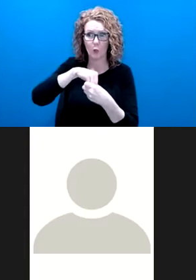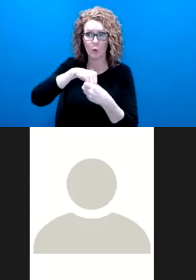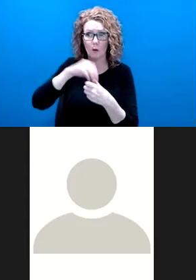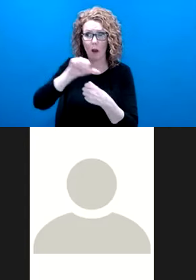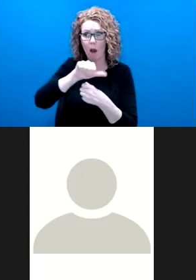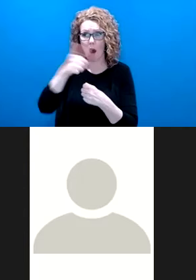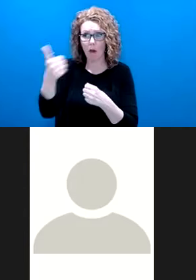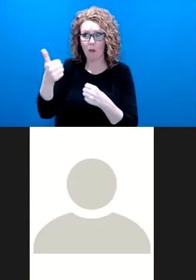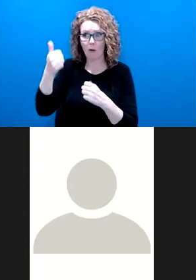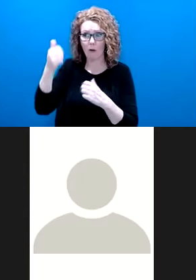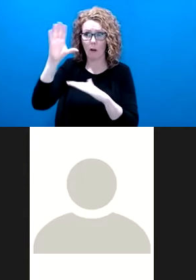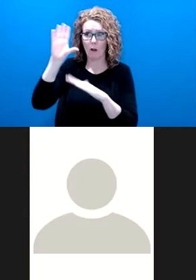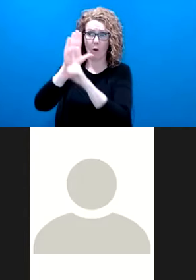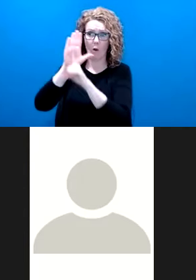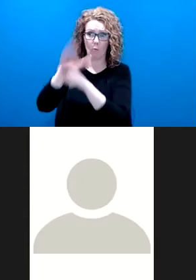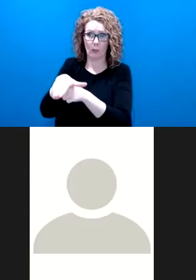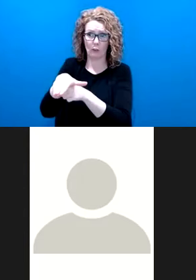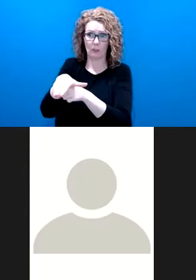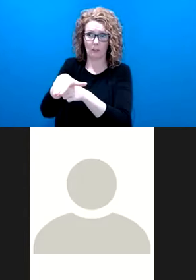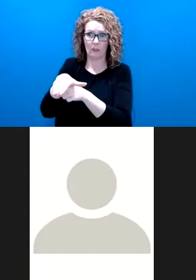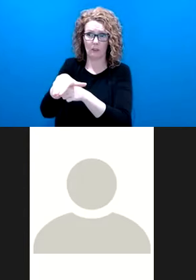of ethnocentrism?